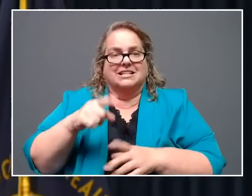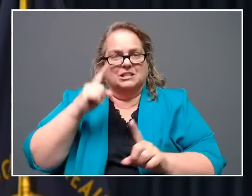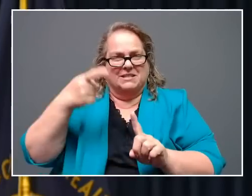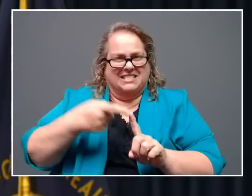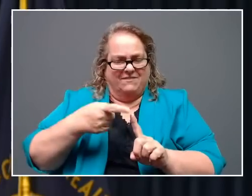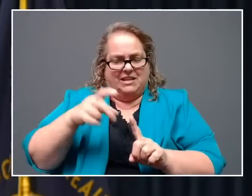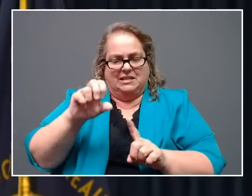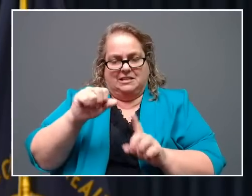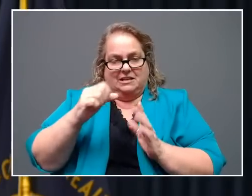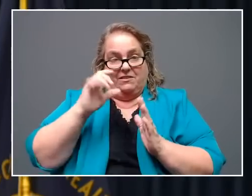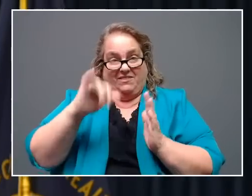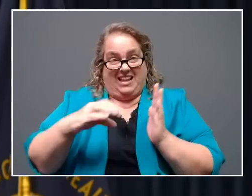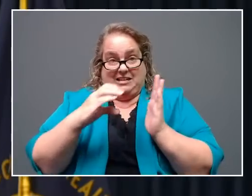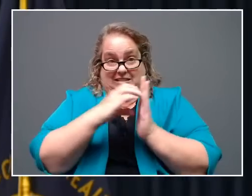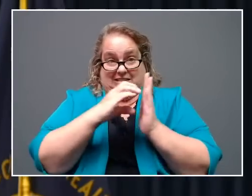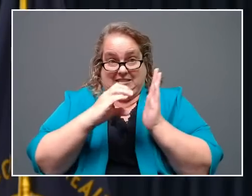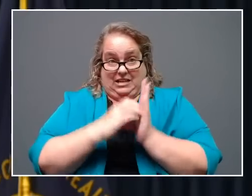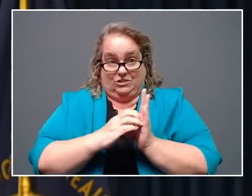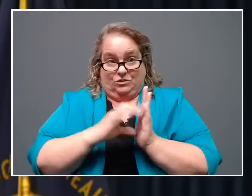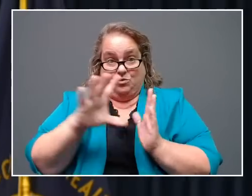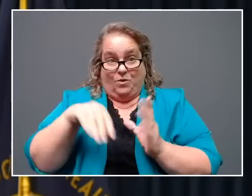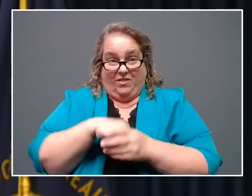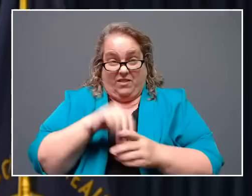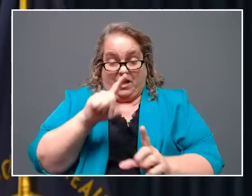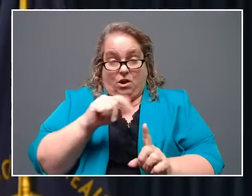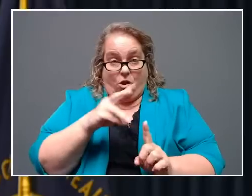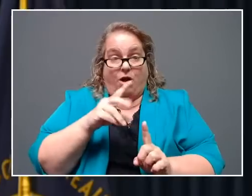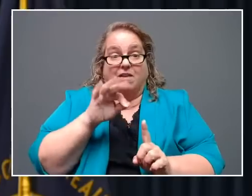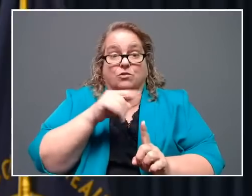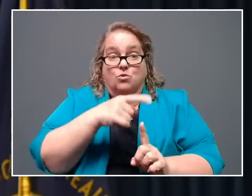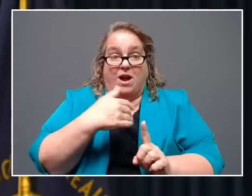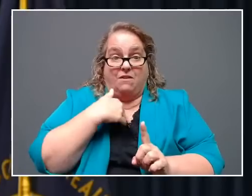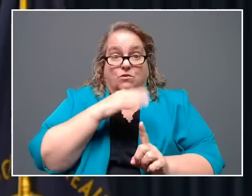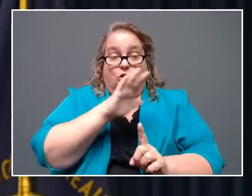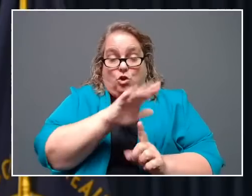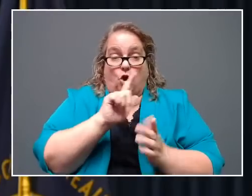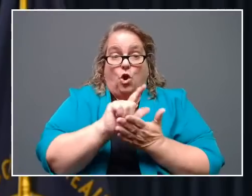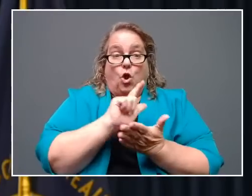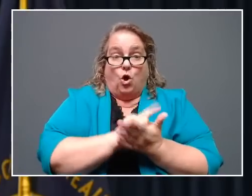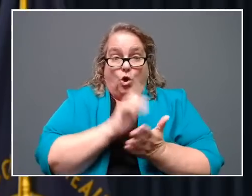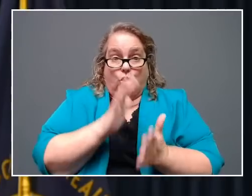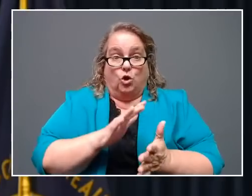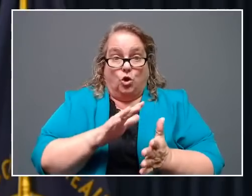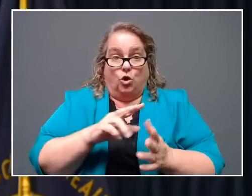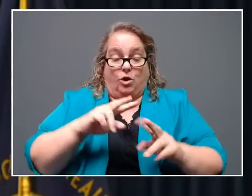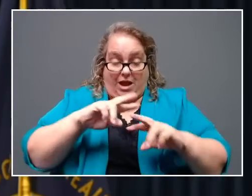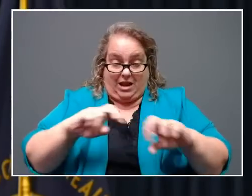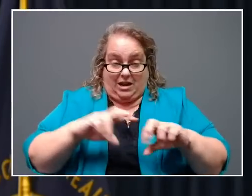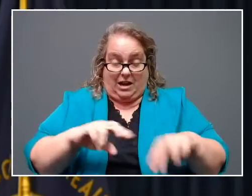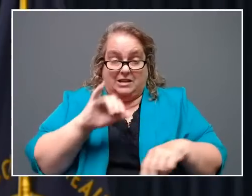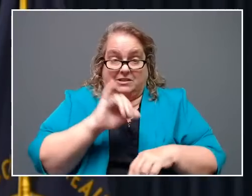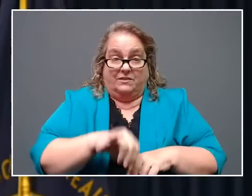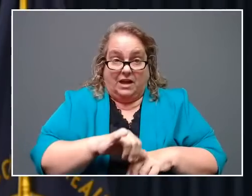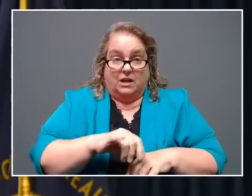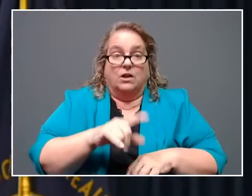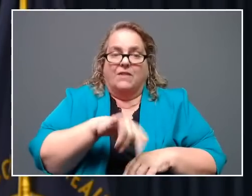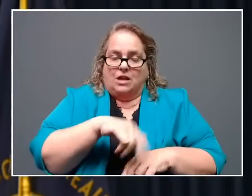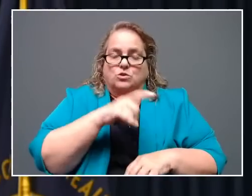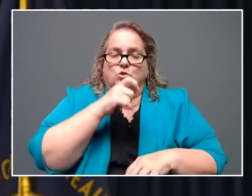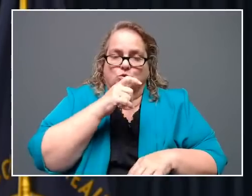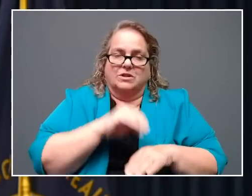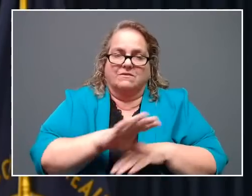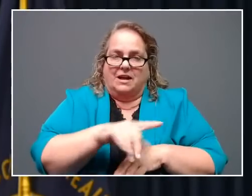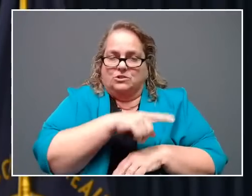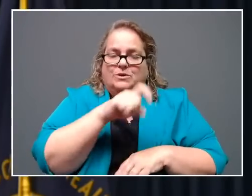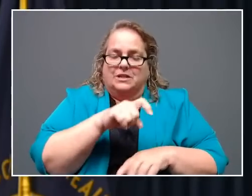And I believe that if they have their counsel analyze that, that's whose advice they need to take.